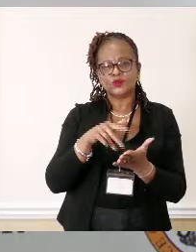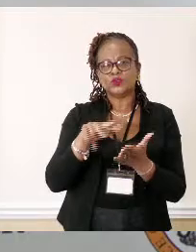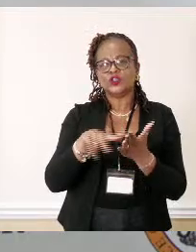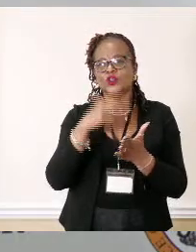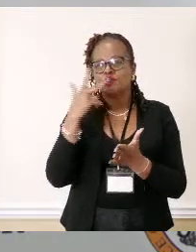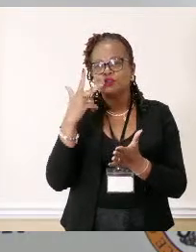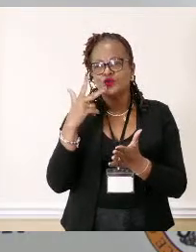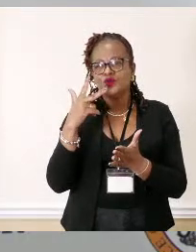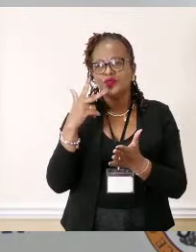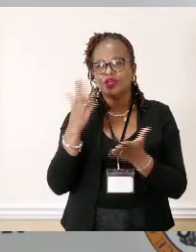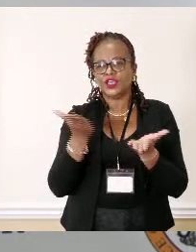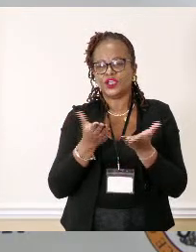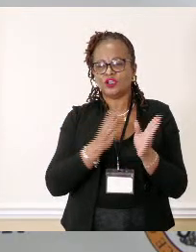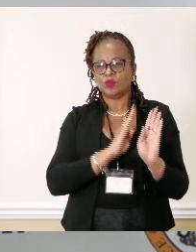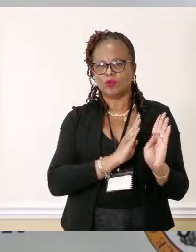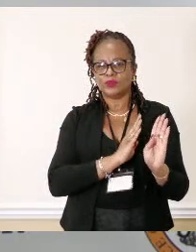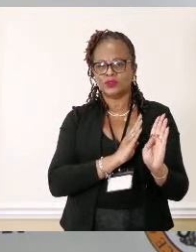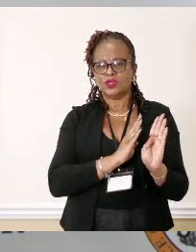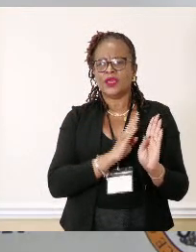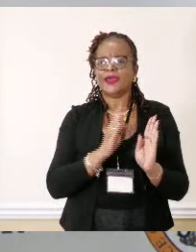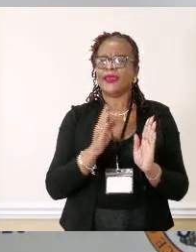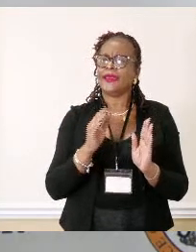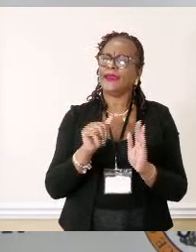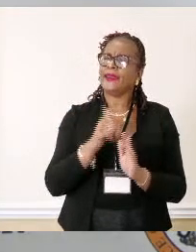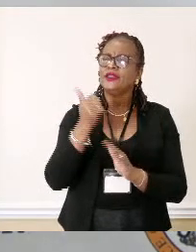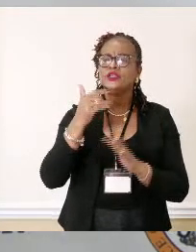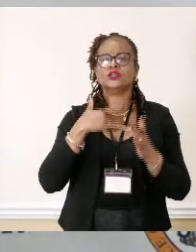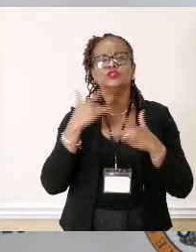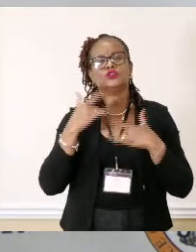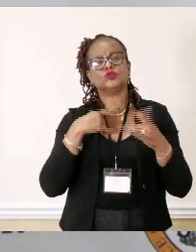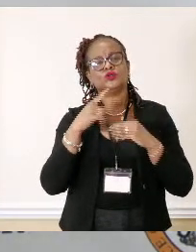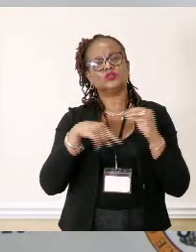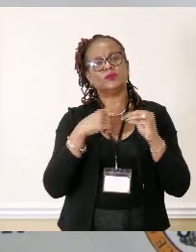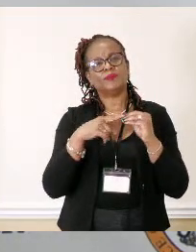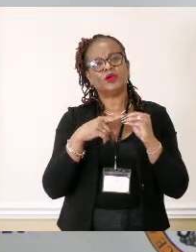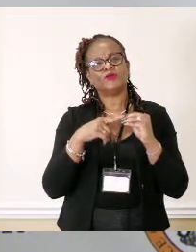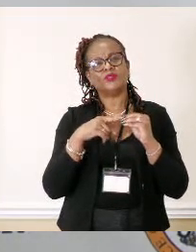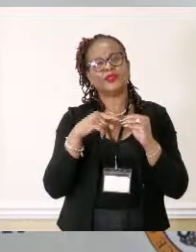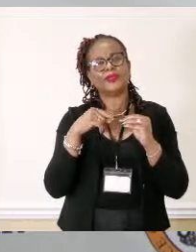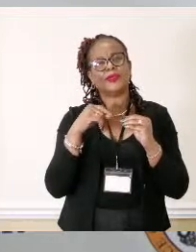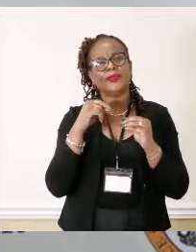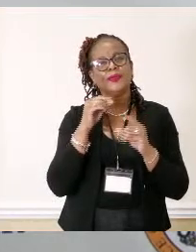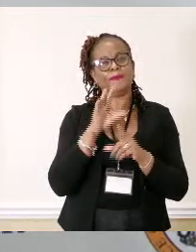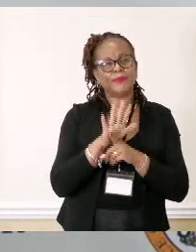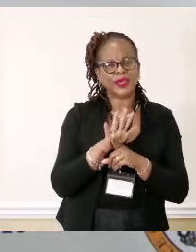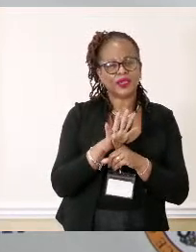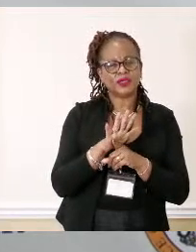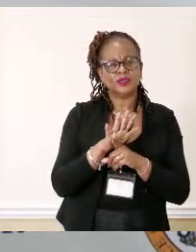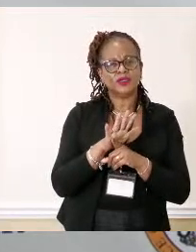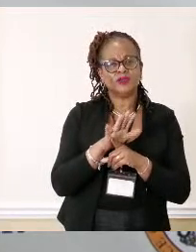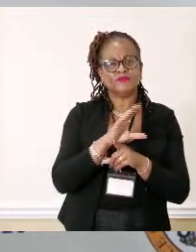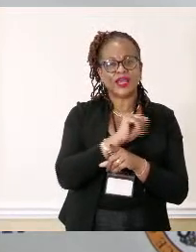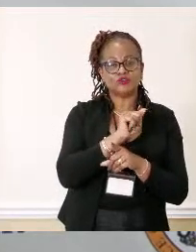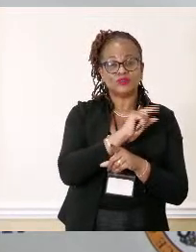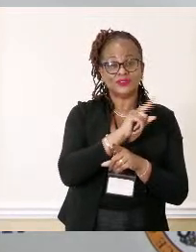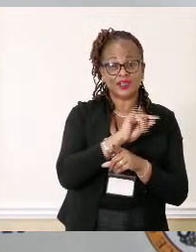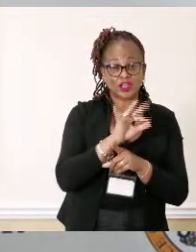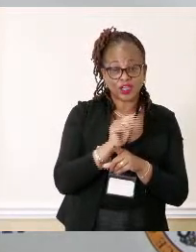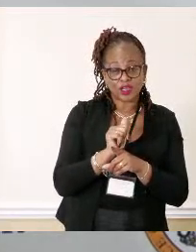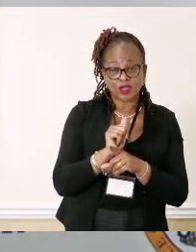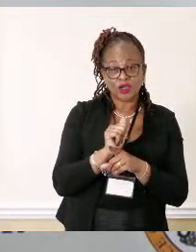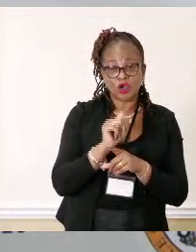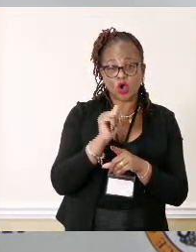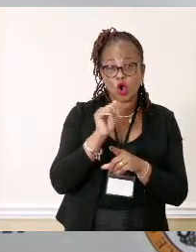variants are actually present in the Bahamas. But any concern about the impact, the effect of the AstraZeneca vaccine